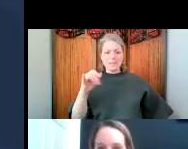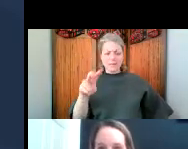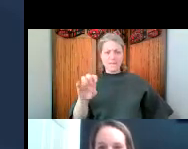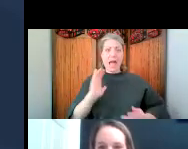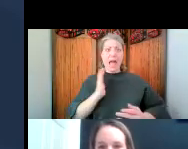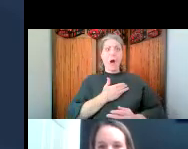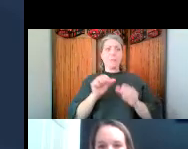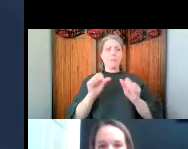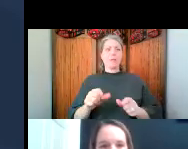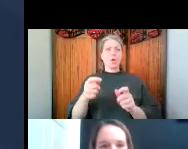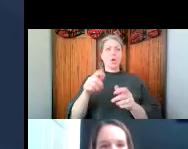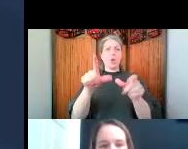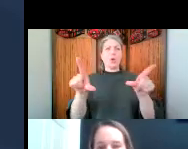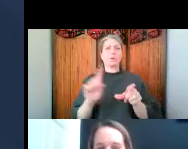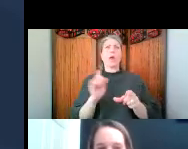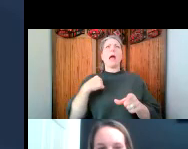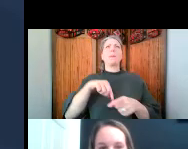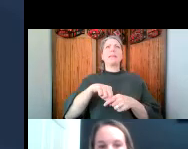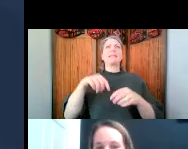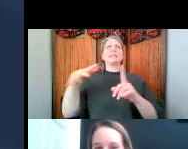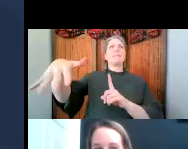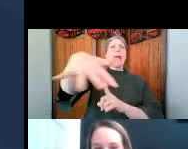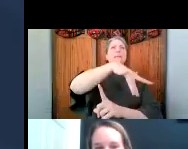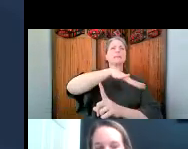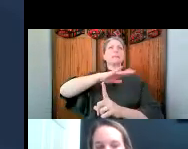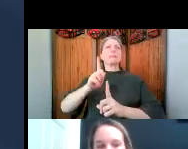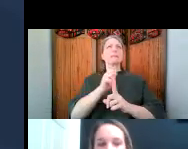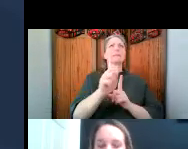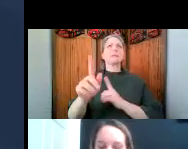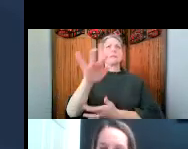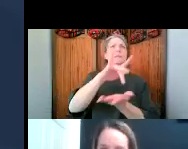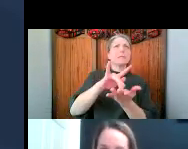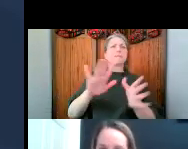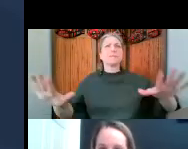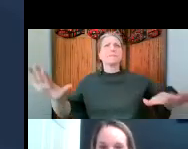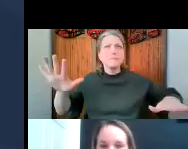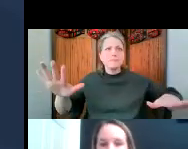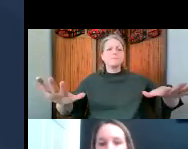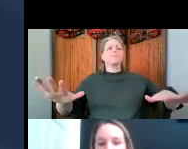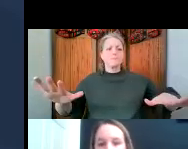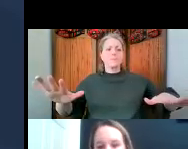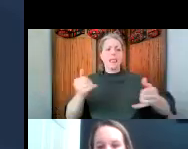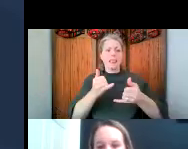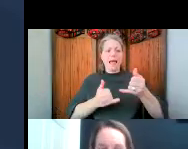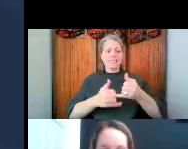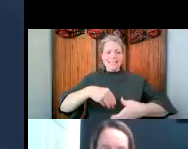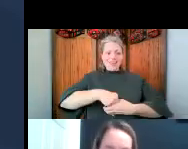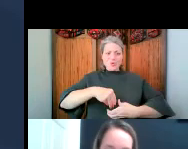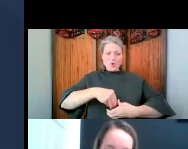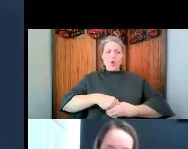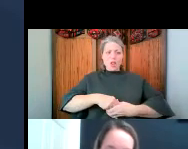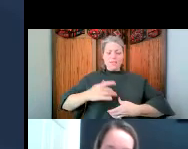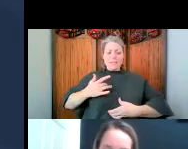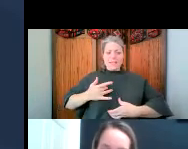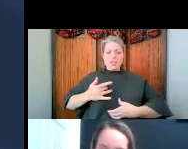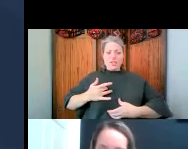space. And lastly, our internal sensations, or interoception, is how we recognize our internal